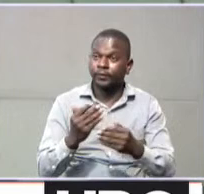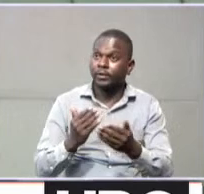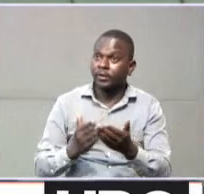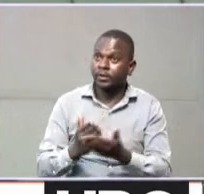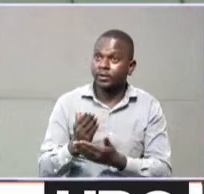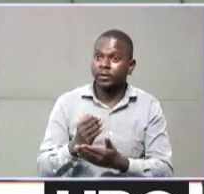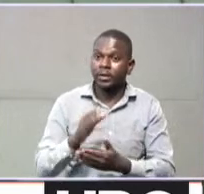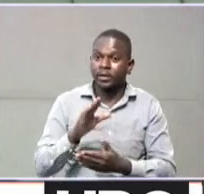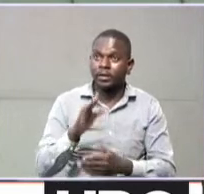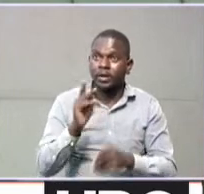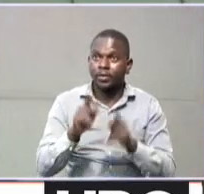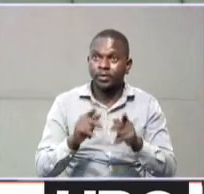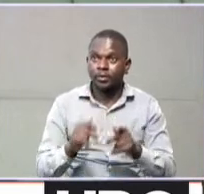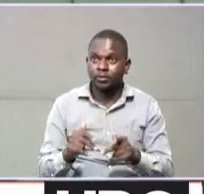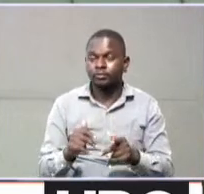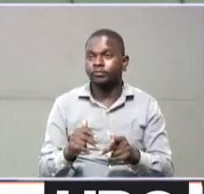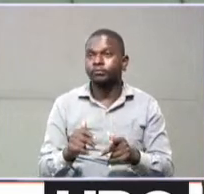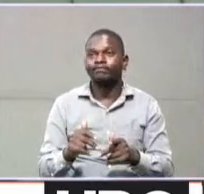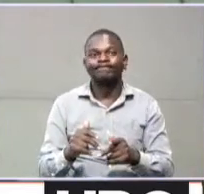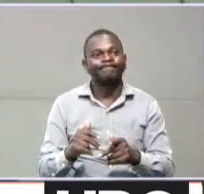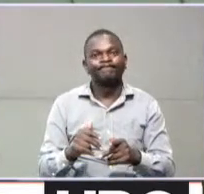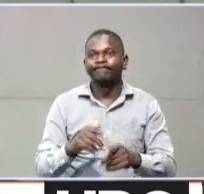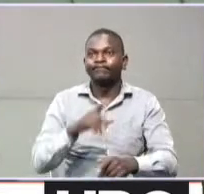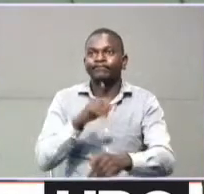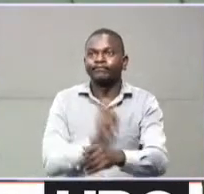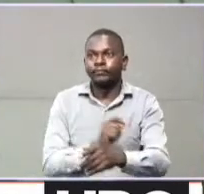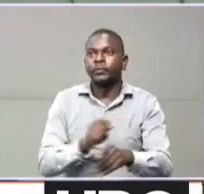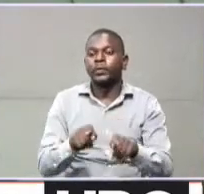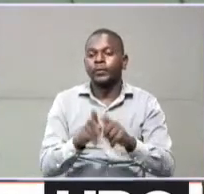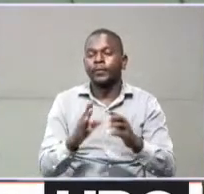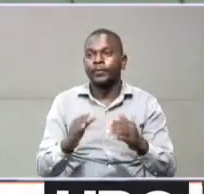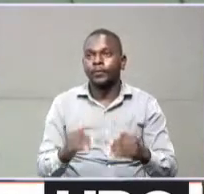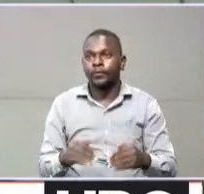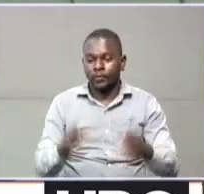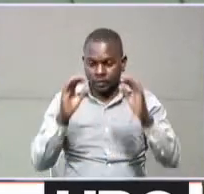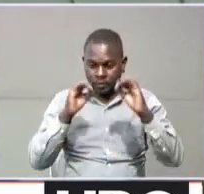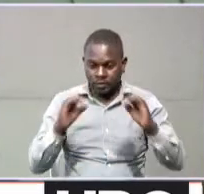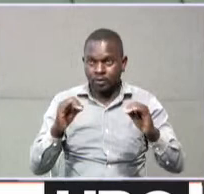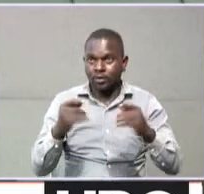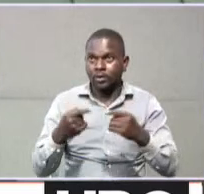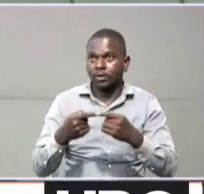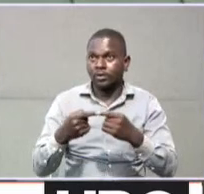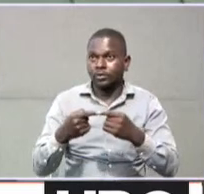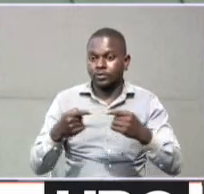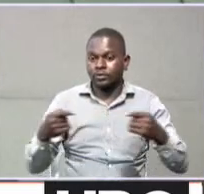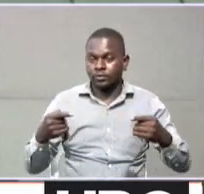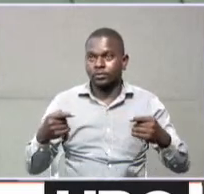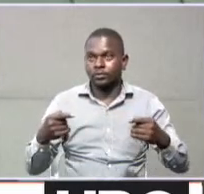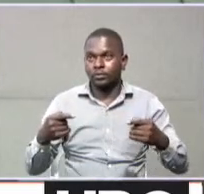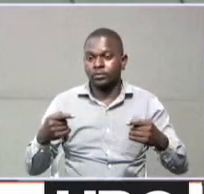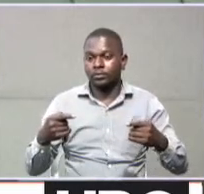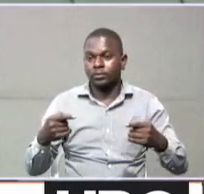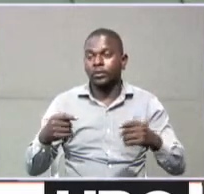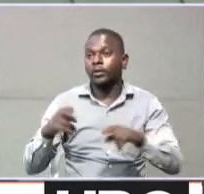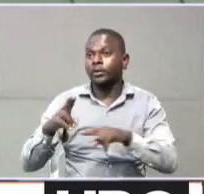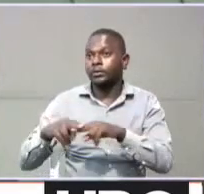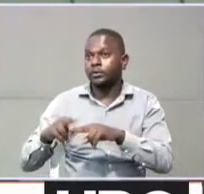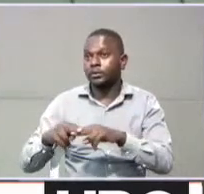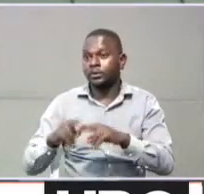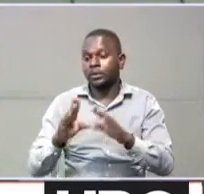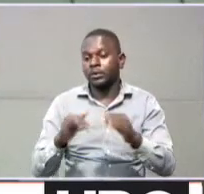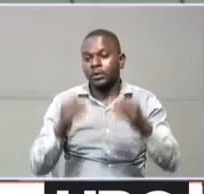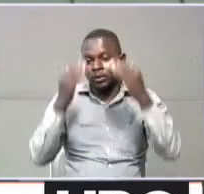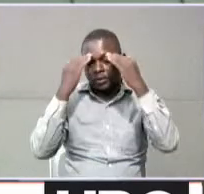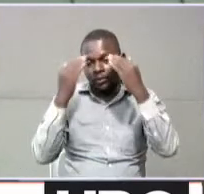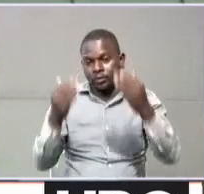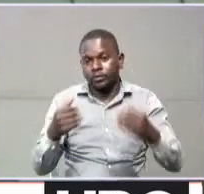that their party was decapitated and their president sits on the opposite side of the opposition so they don't